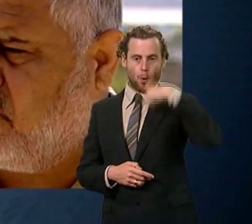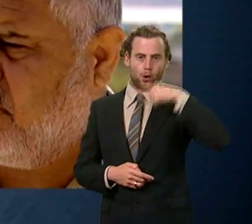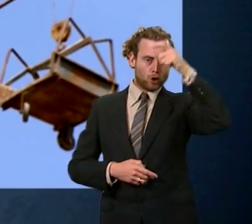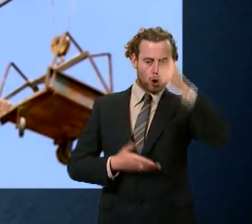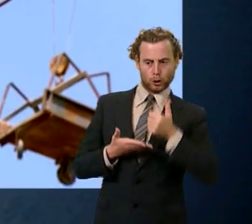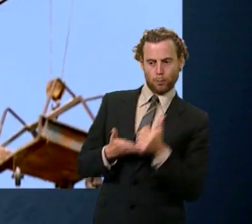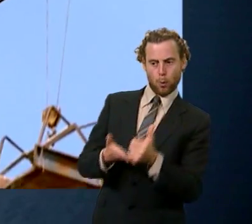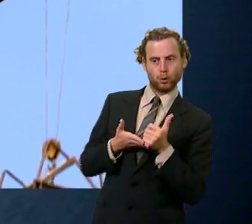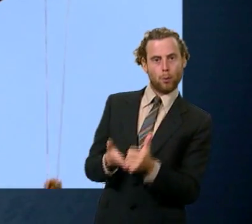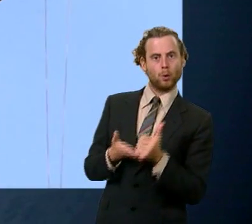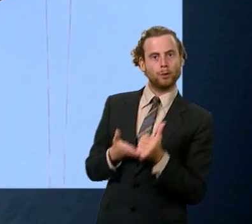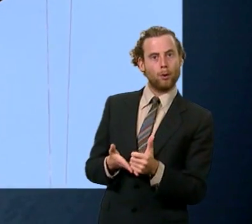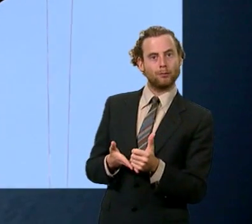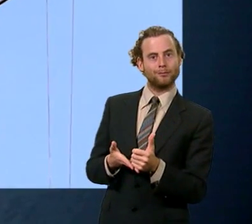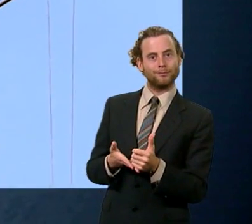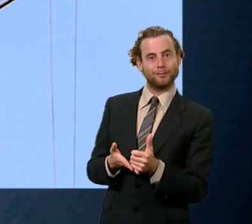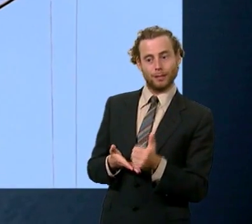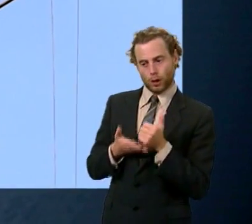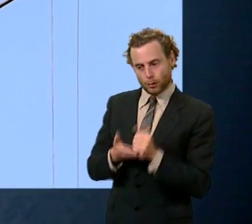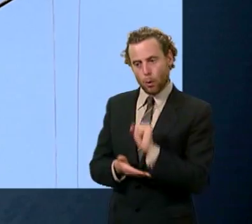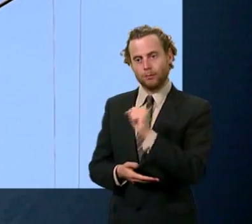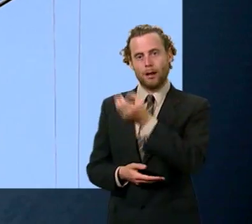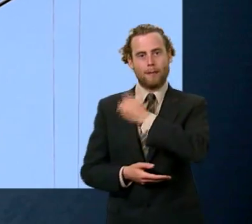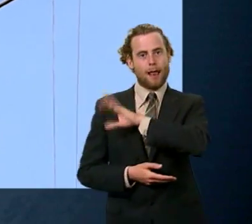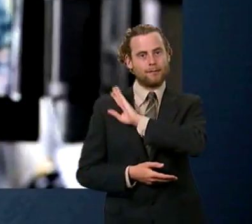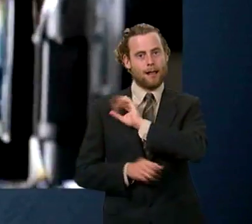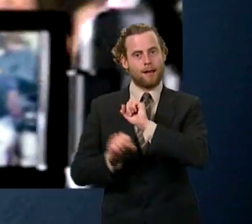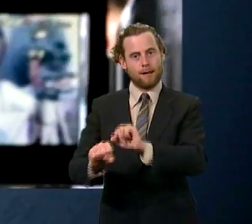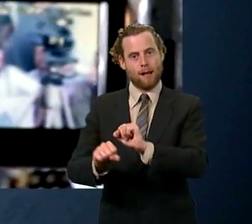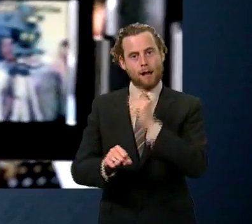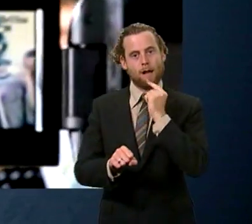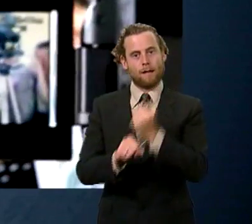of the government supporting the Palestinians.